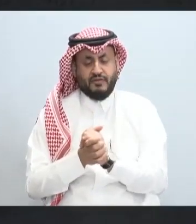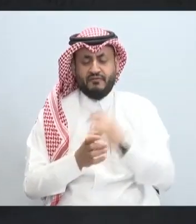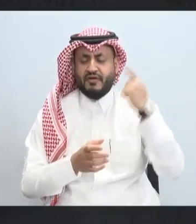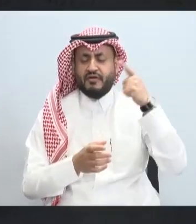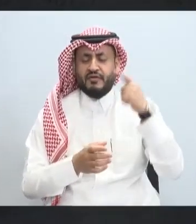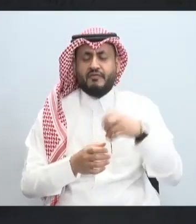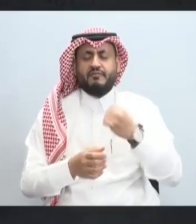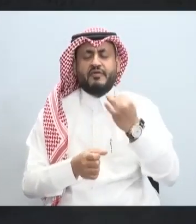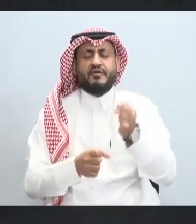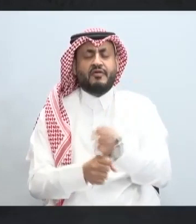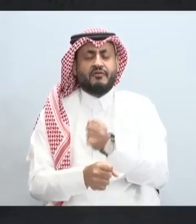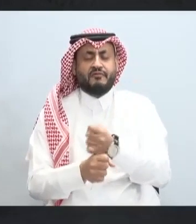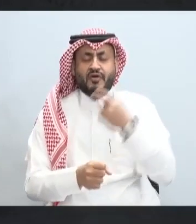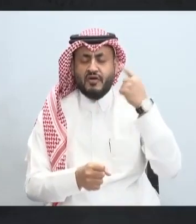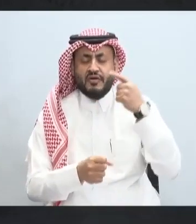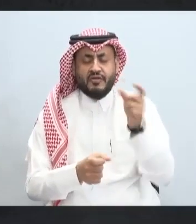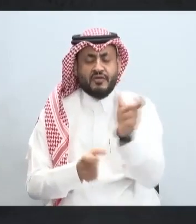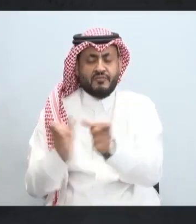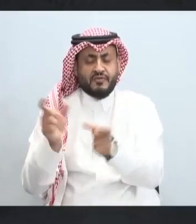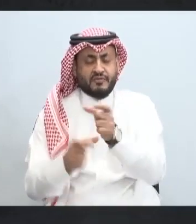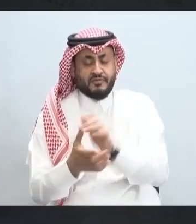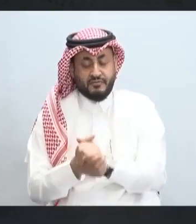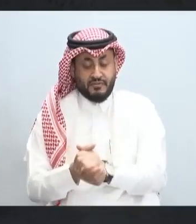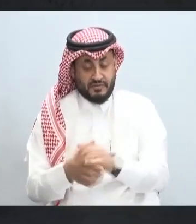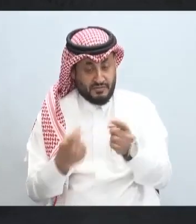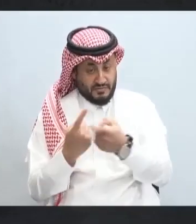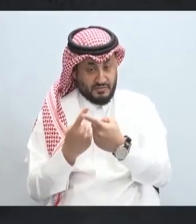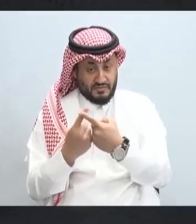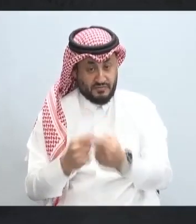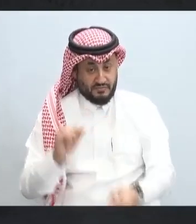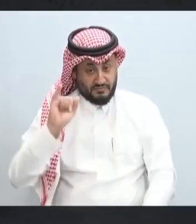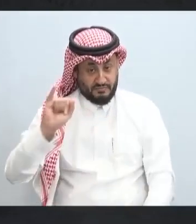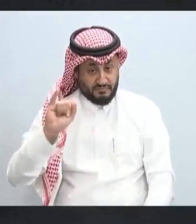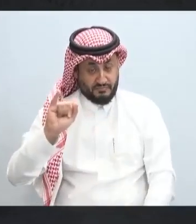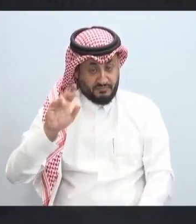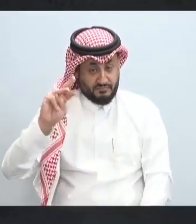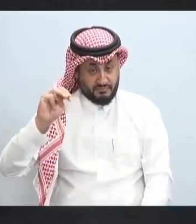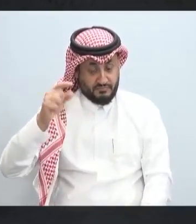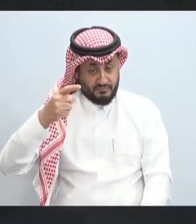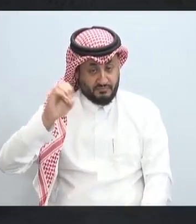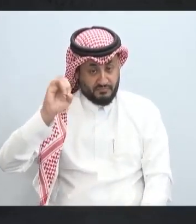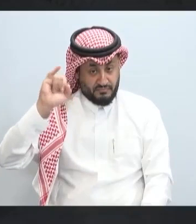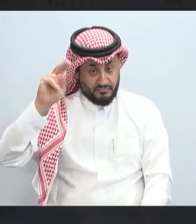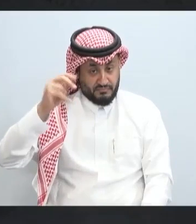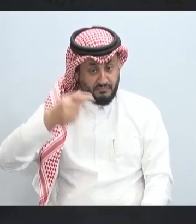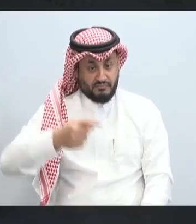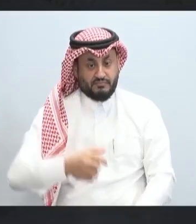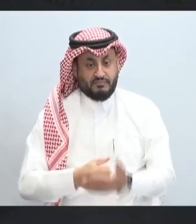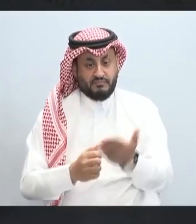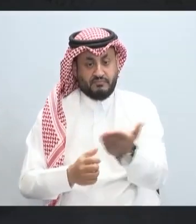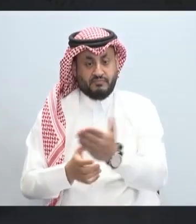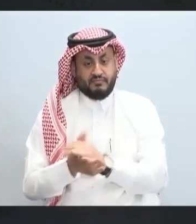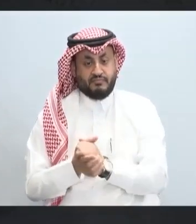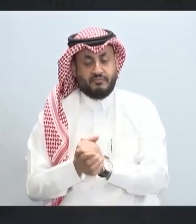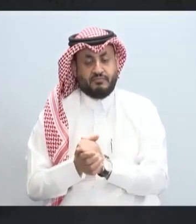of all the activities that we can do when we go to this place. And what is important here is that